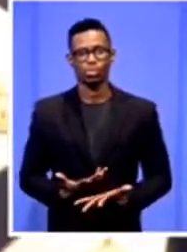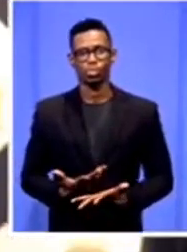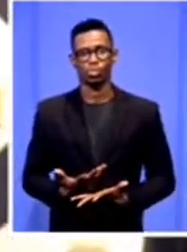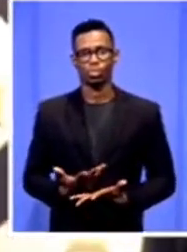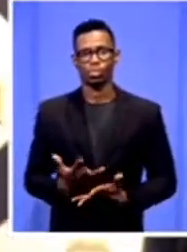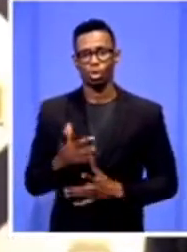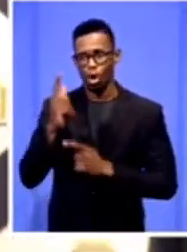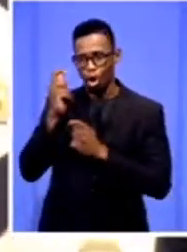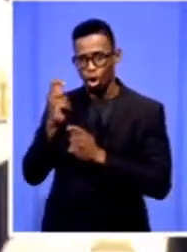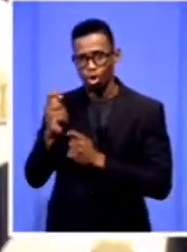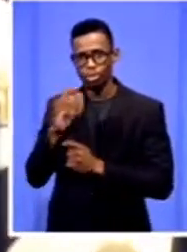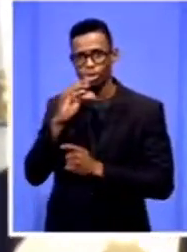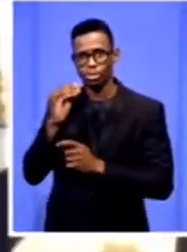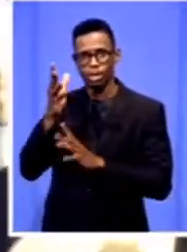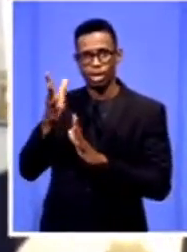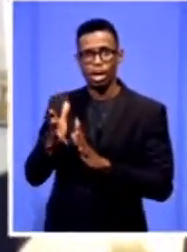2 years on,